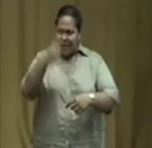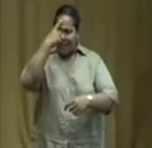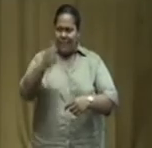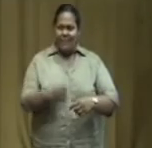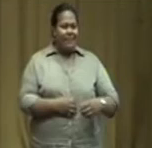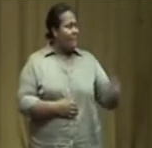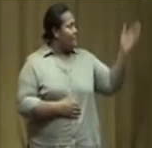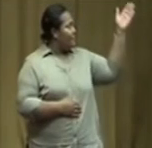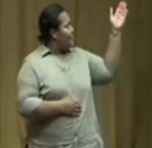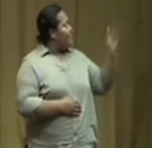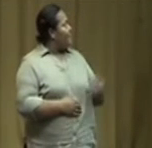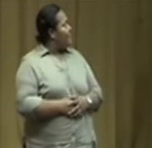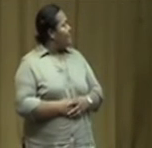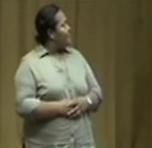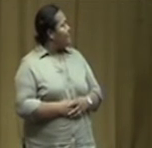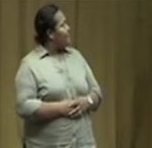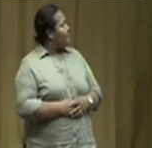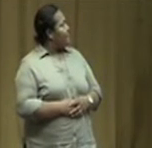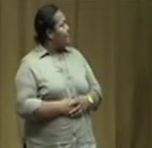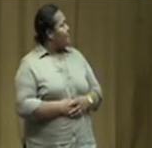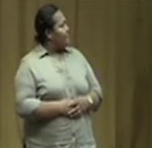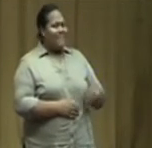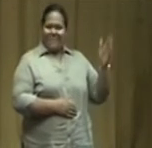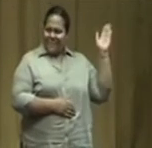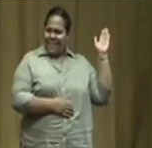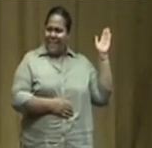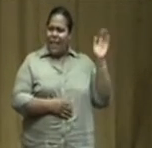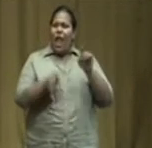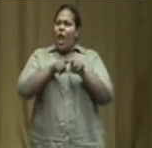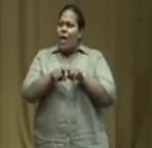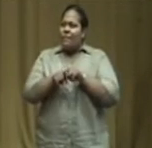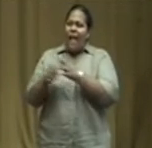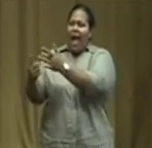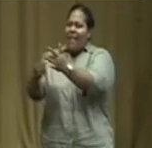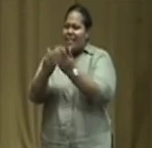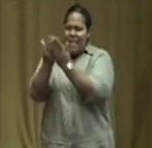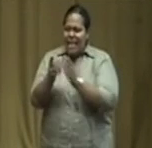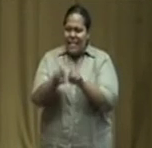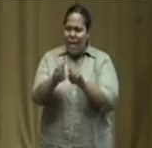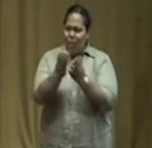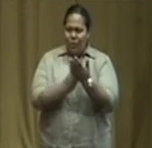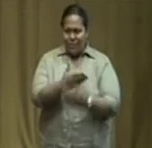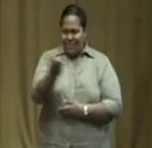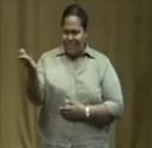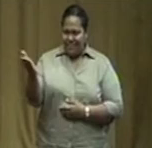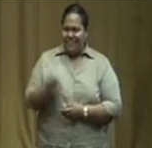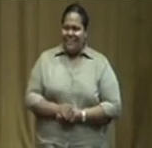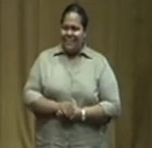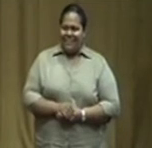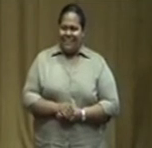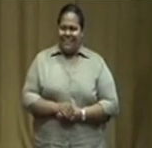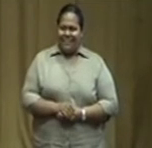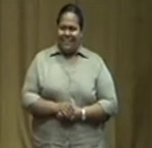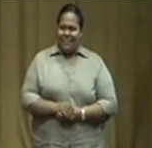So, the idea is the learners are prompted, to reflect and share. This is just a stream of digital consciousness. If they